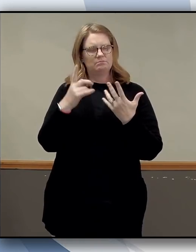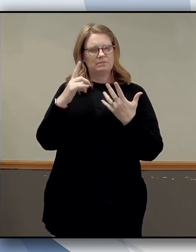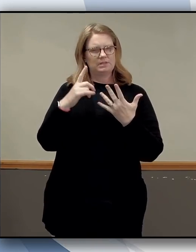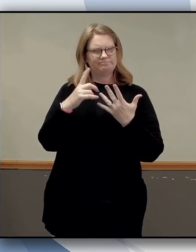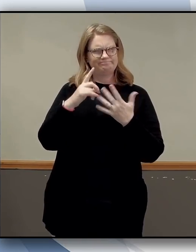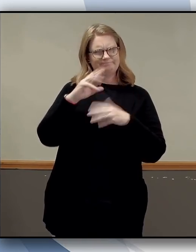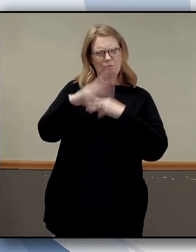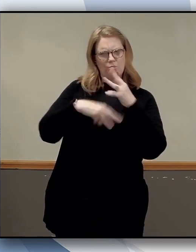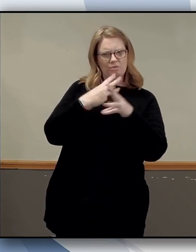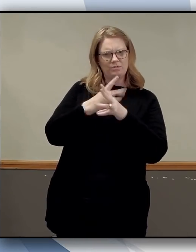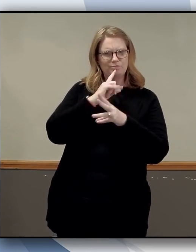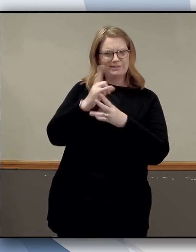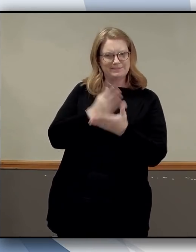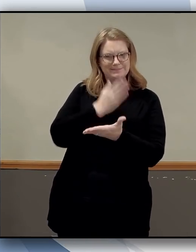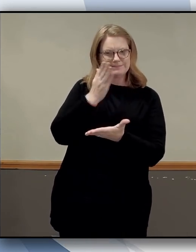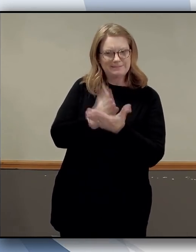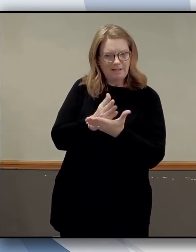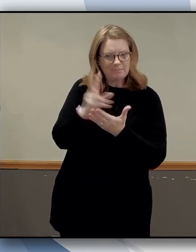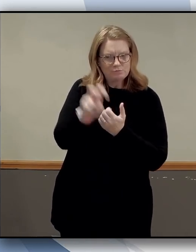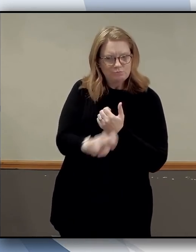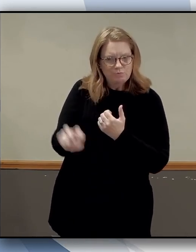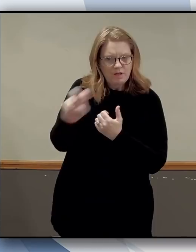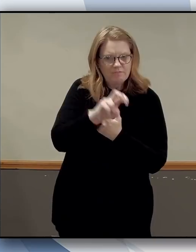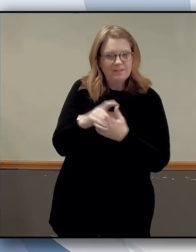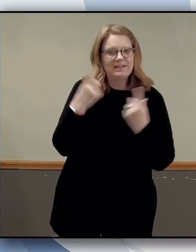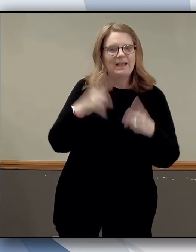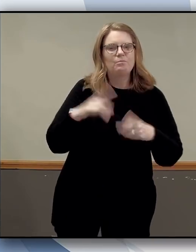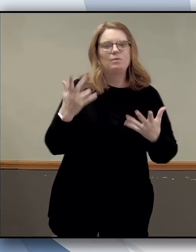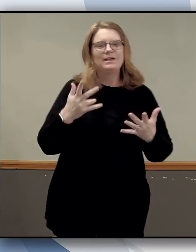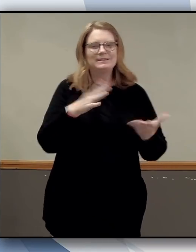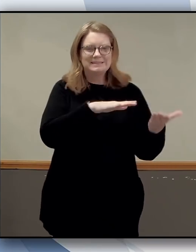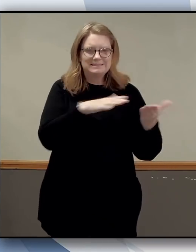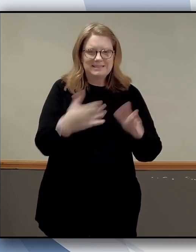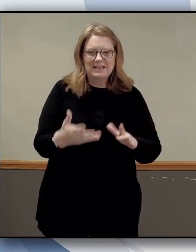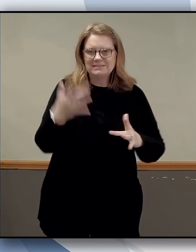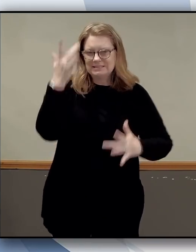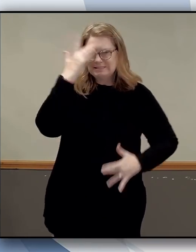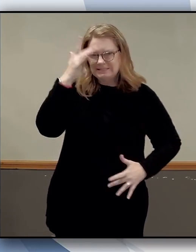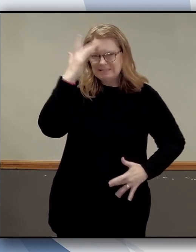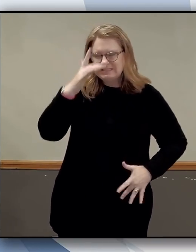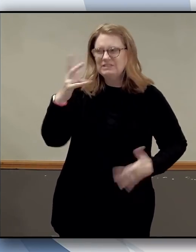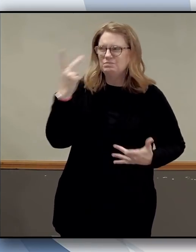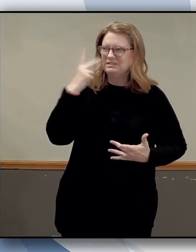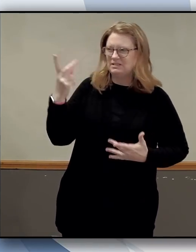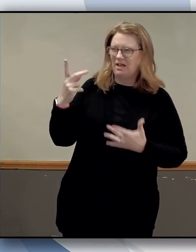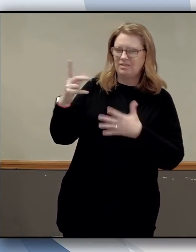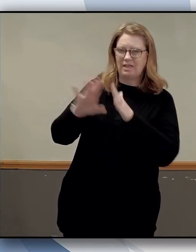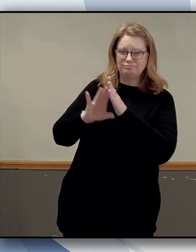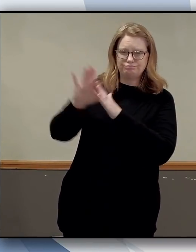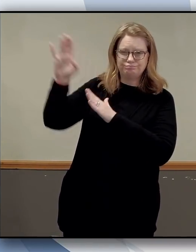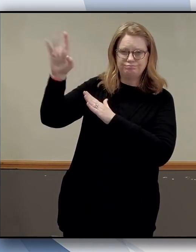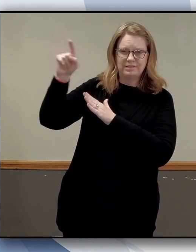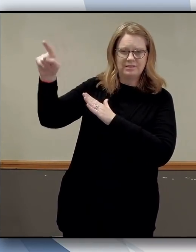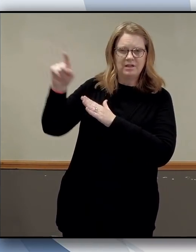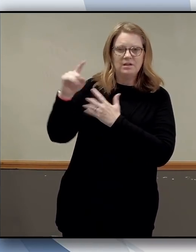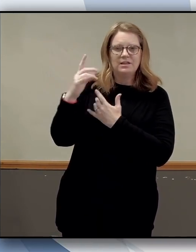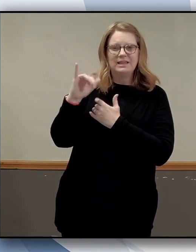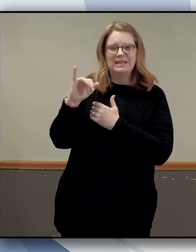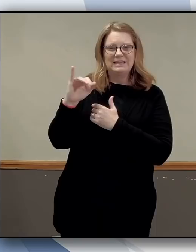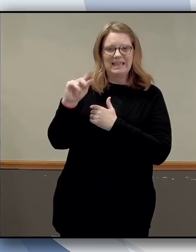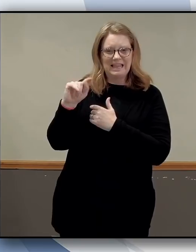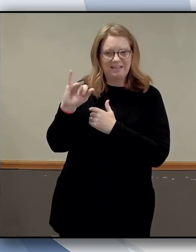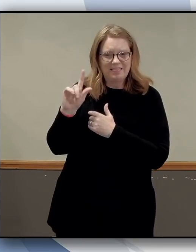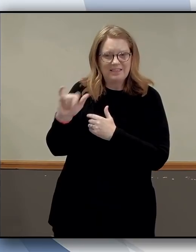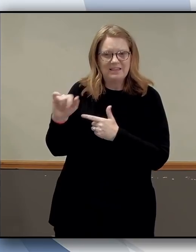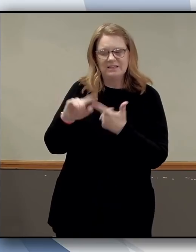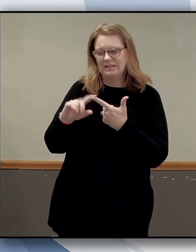And we watched as deaths and disease mounted in Italy and Spain. And then it came to the United States through